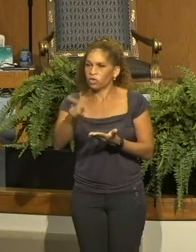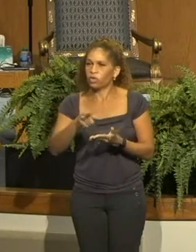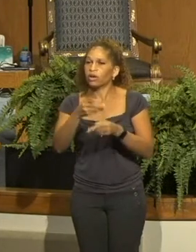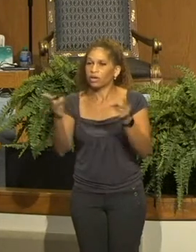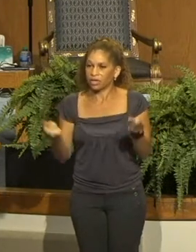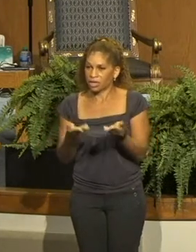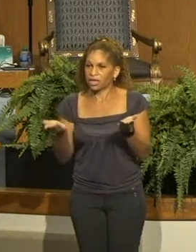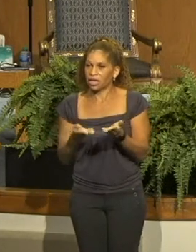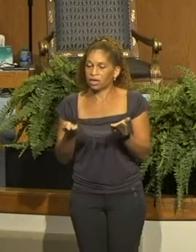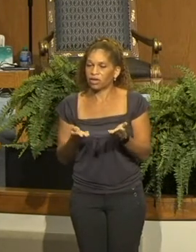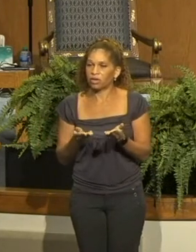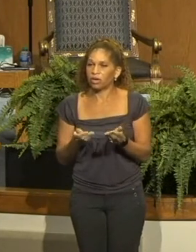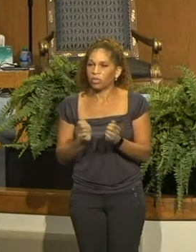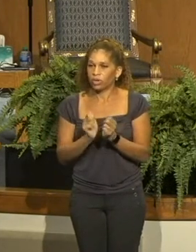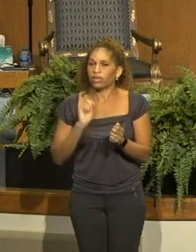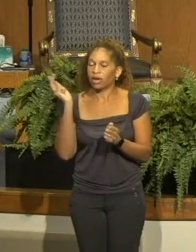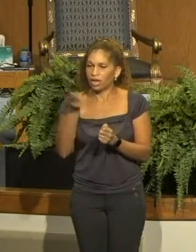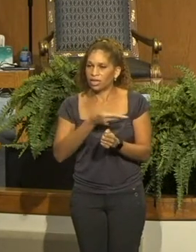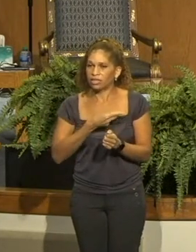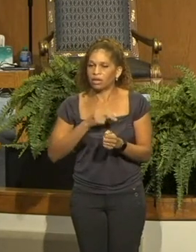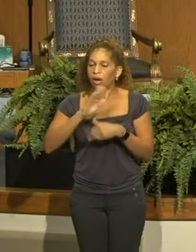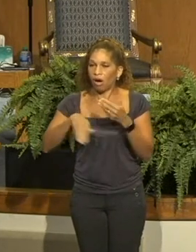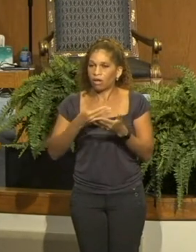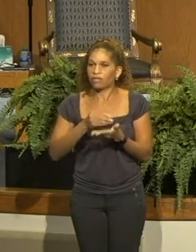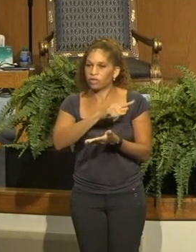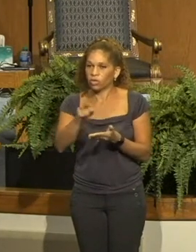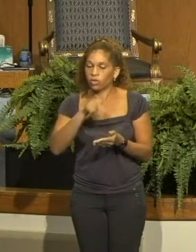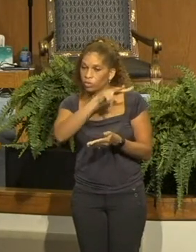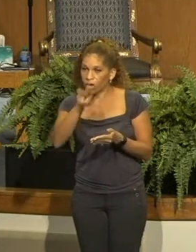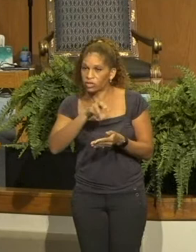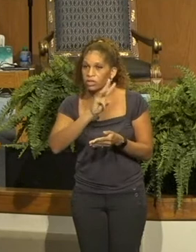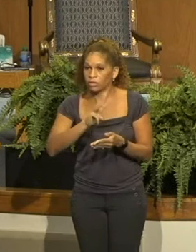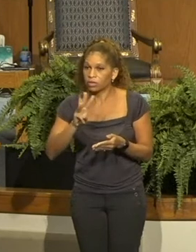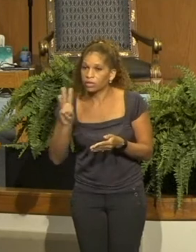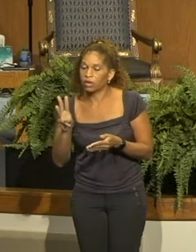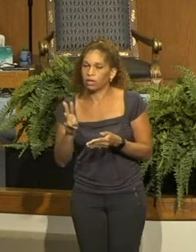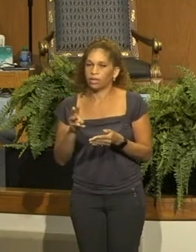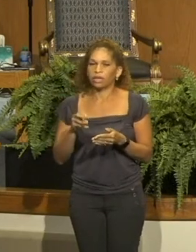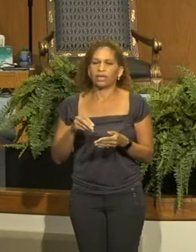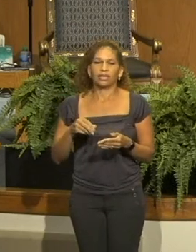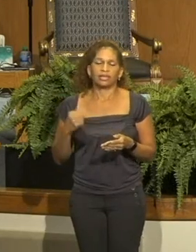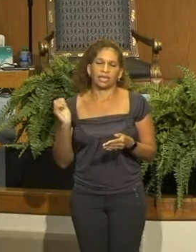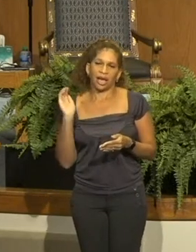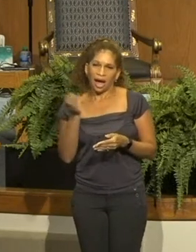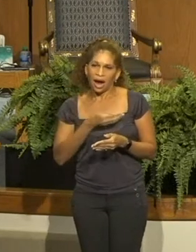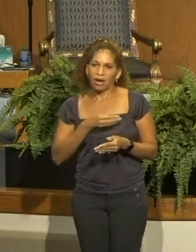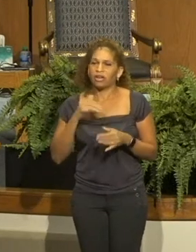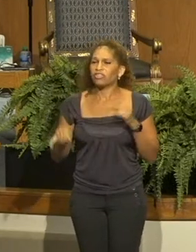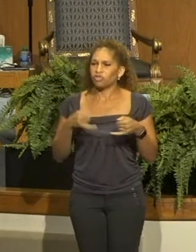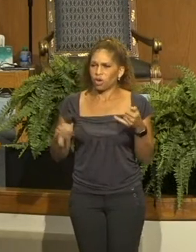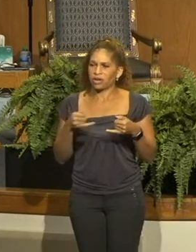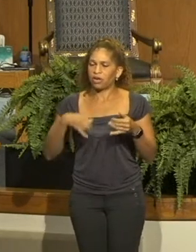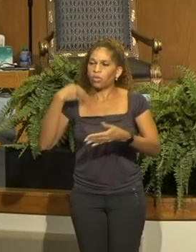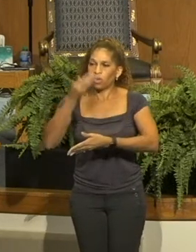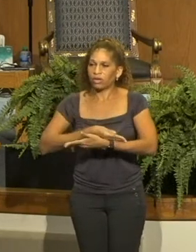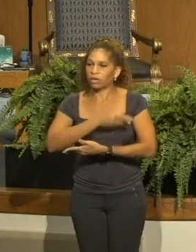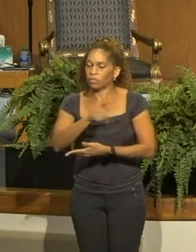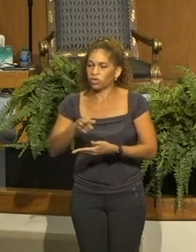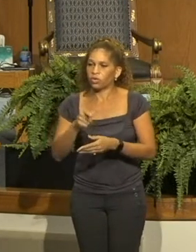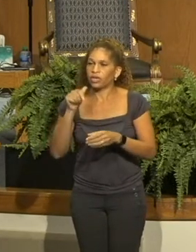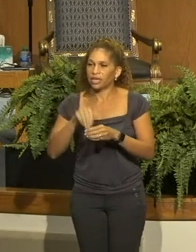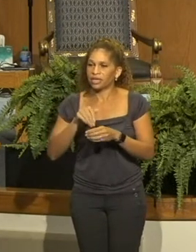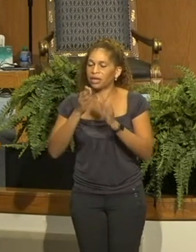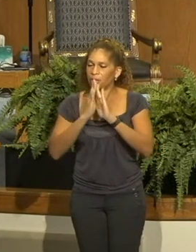and to each of you who are worshiping with us online. It is our great joy and delight each week to welcome you in the grace and the peace of God, who loves